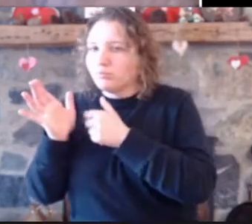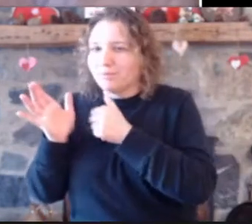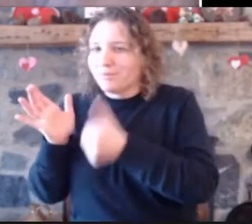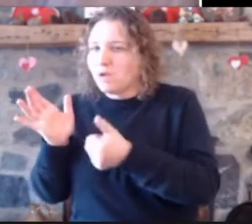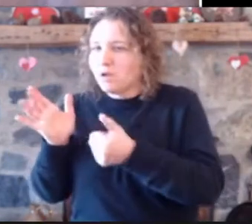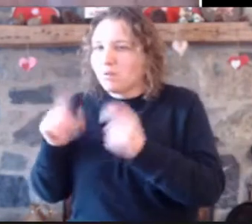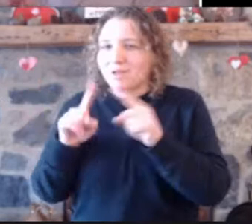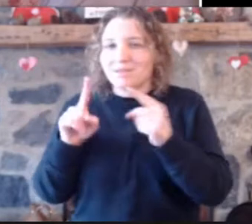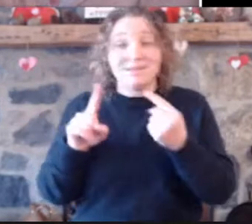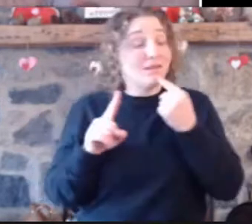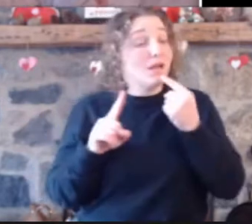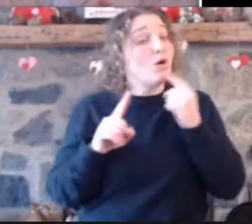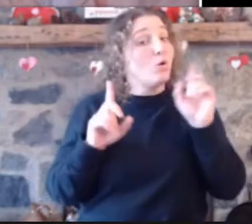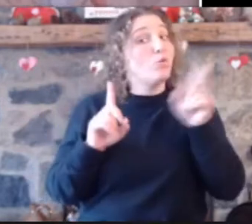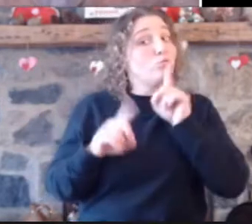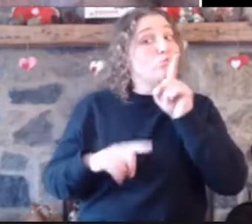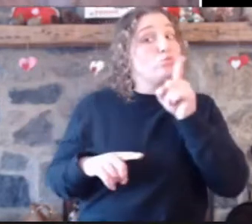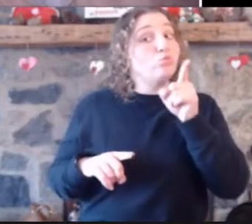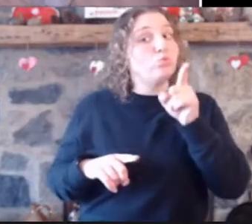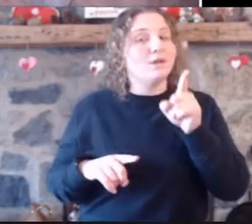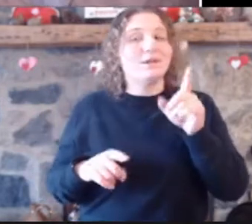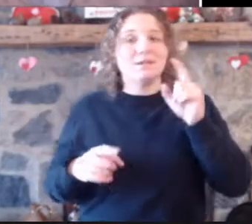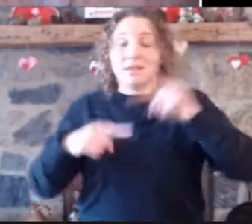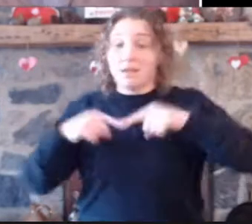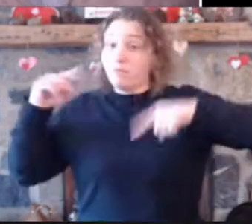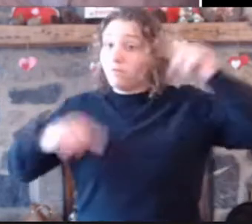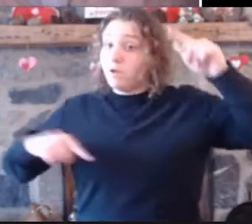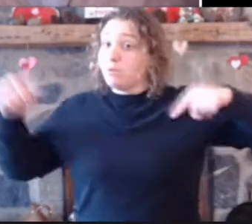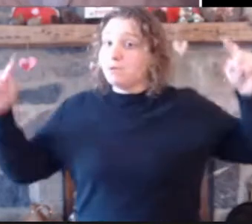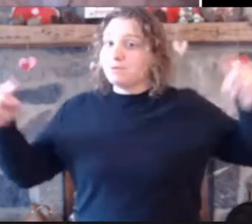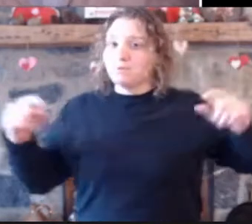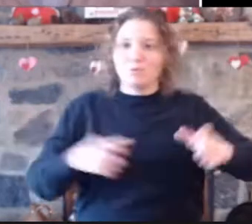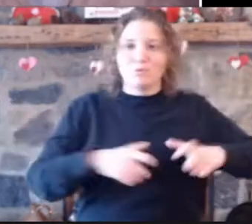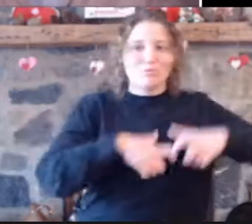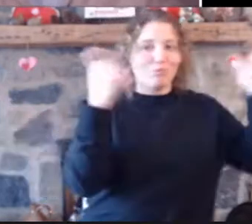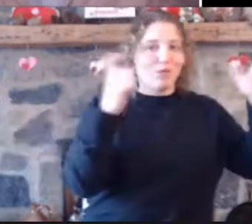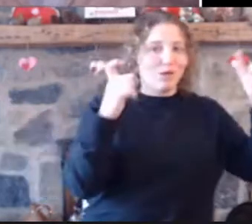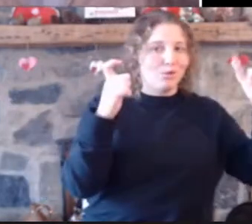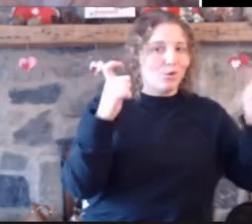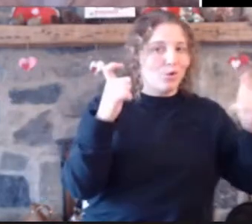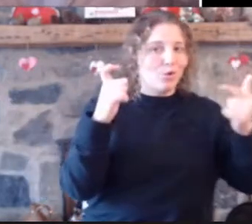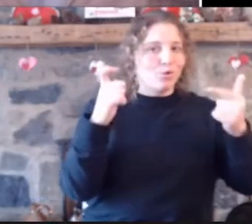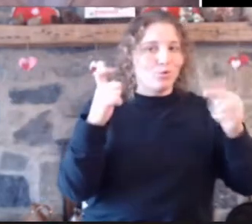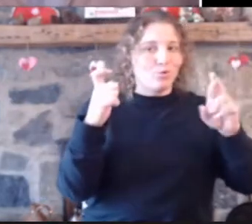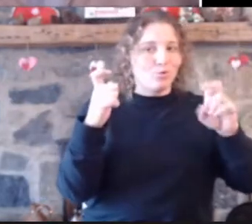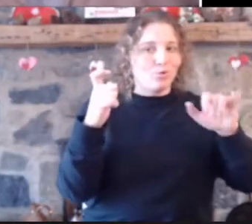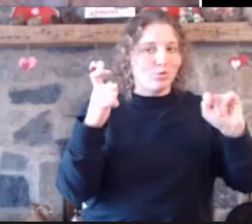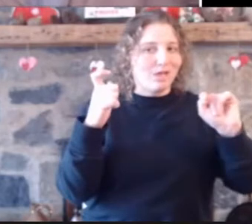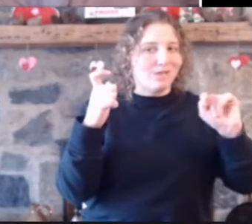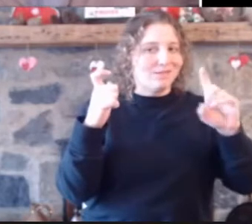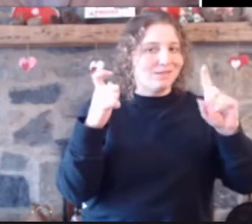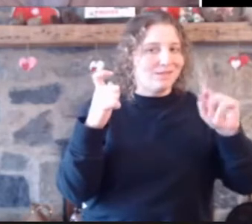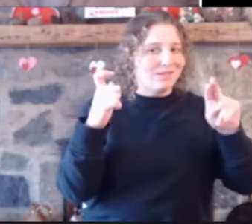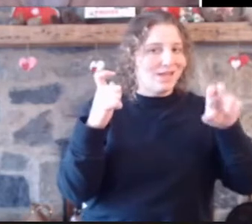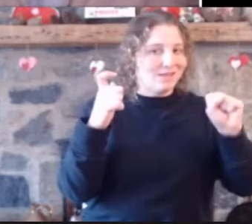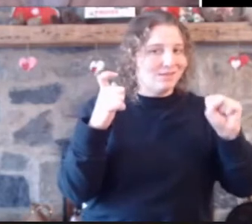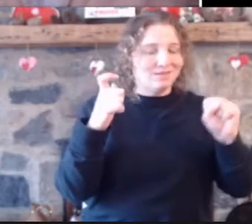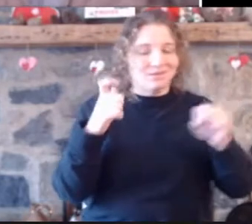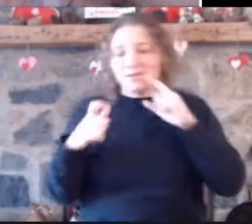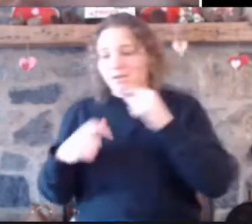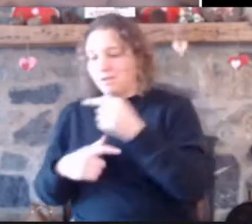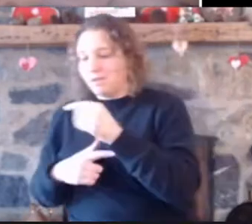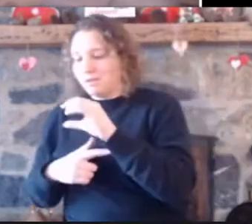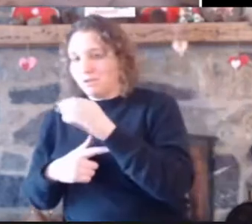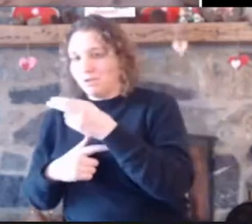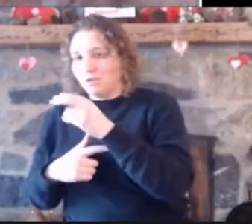Now, there is variation. Great Danes and chihuahuas are both dogs. They're very much different, but